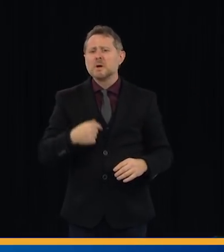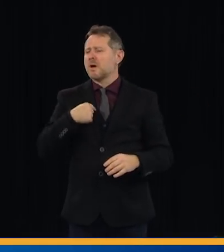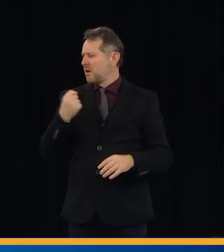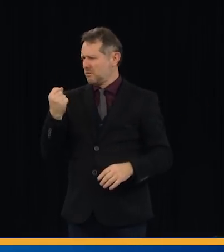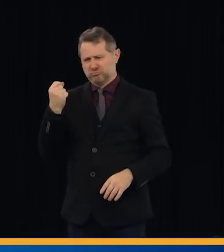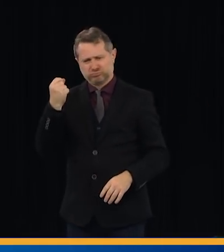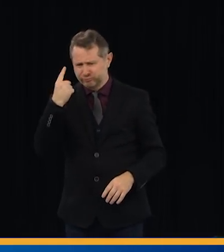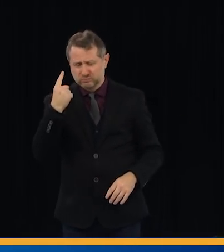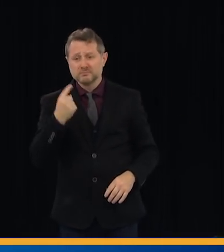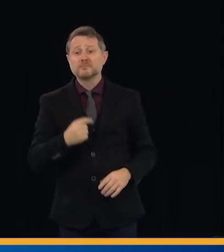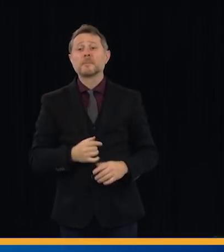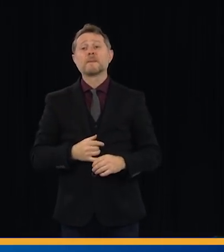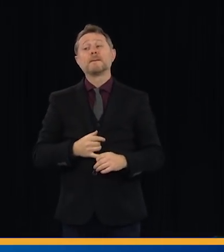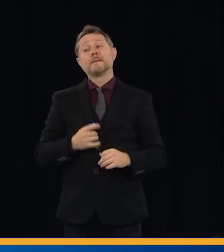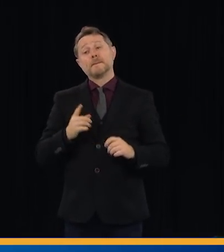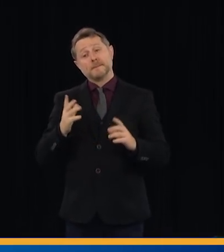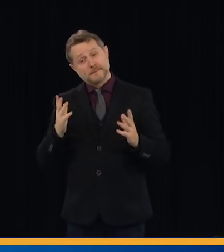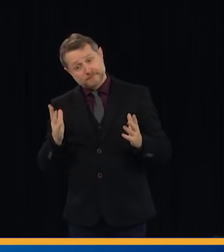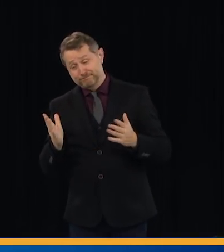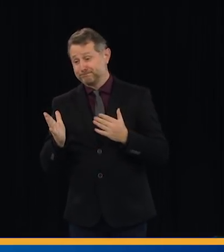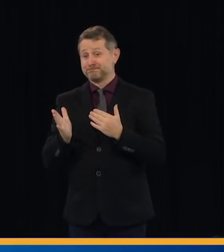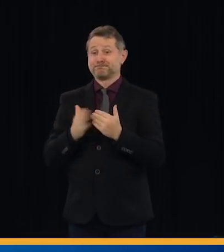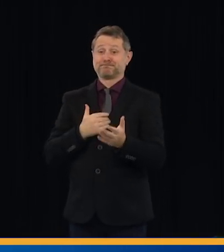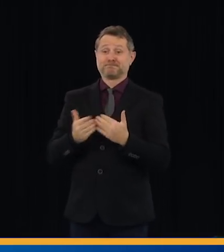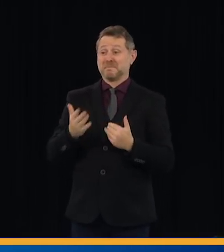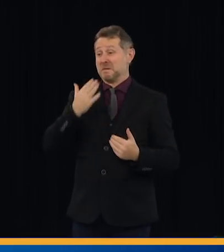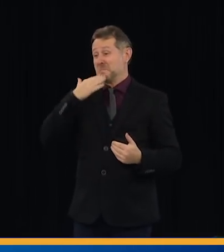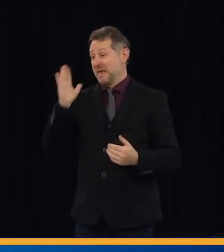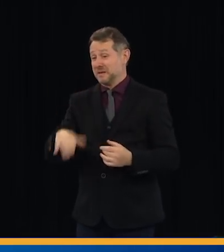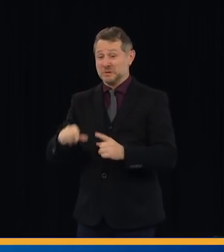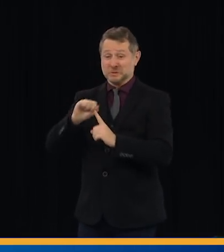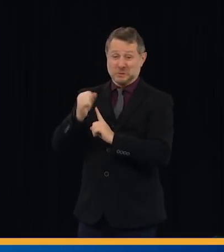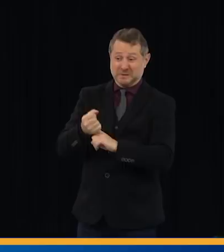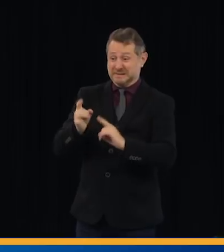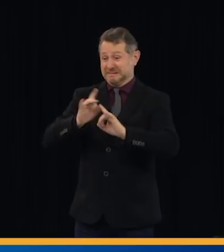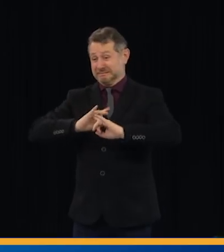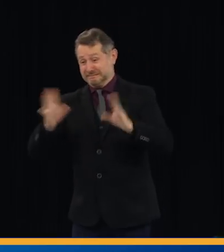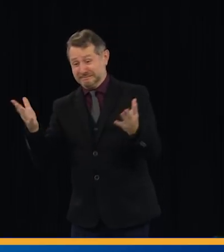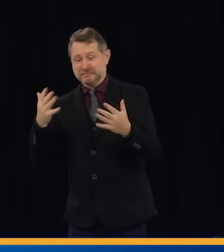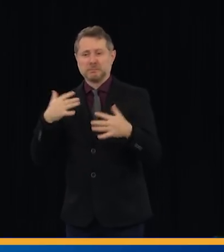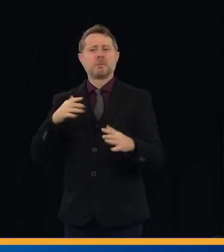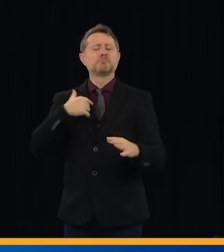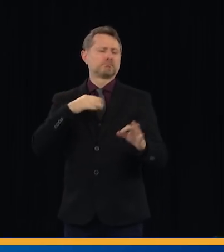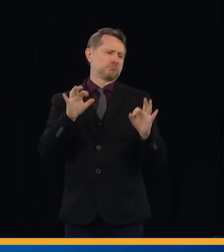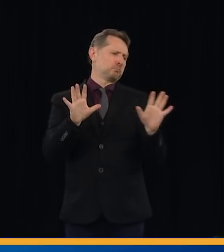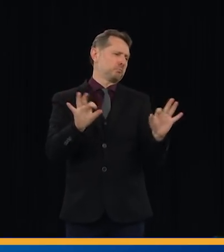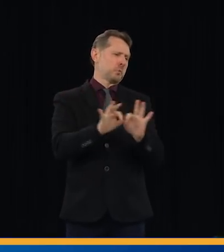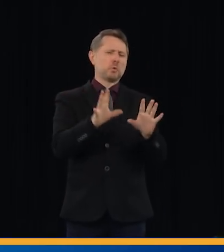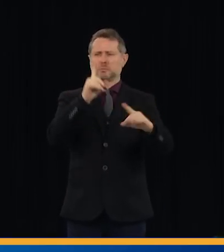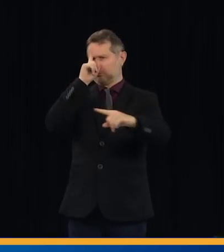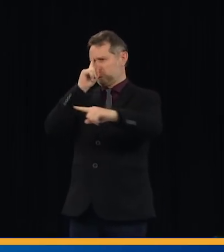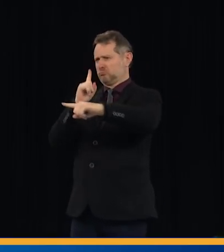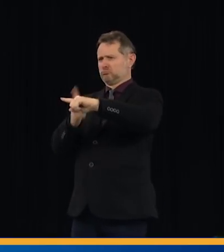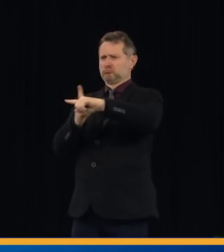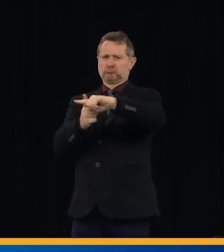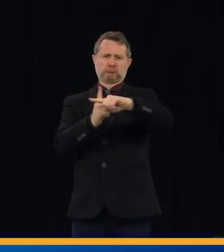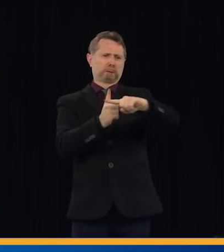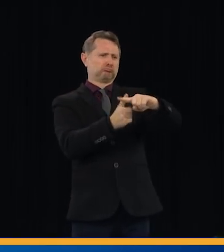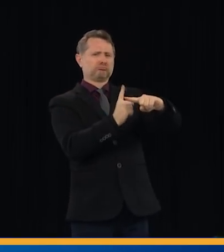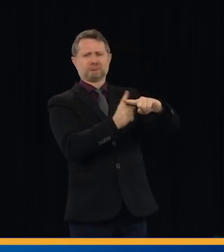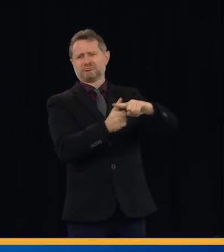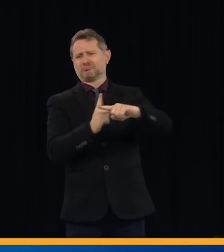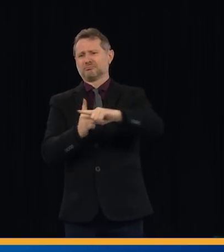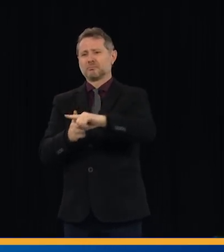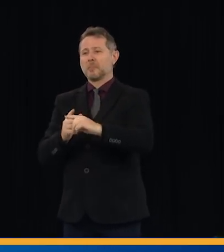But even in a terrible circumstance, if you look hard enough, you can find